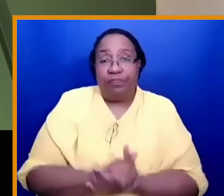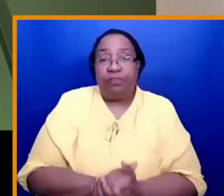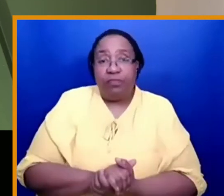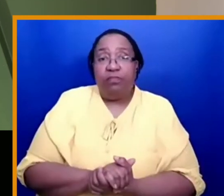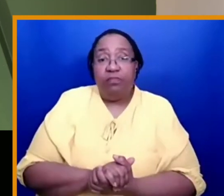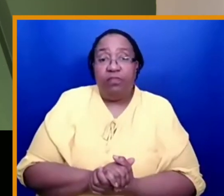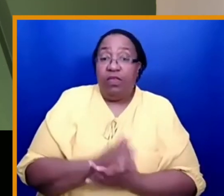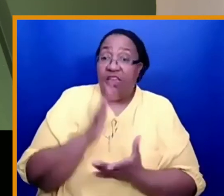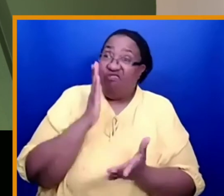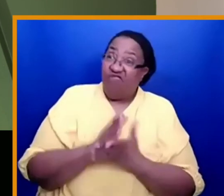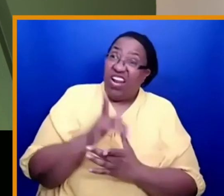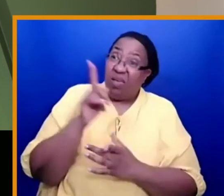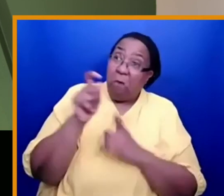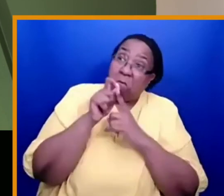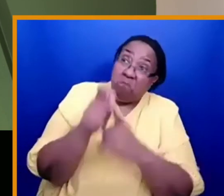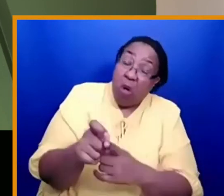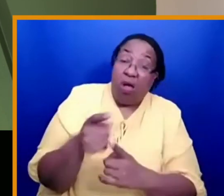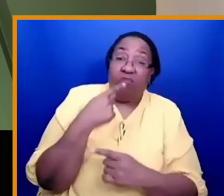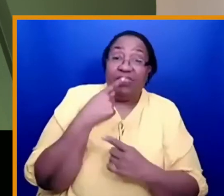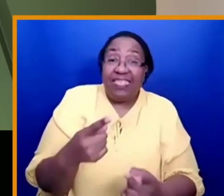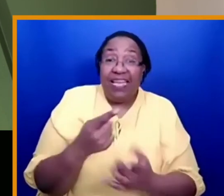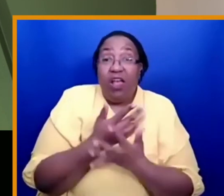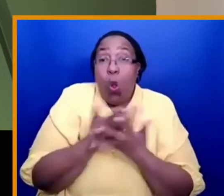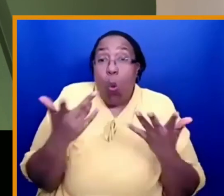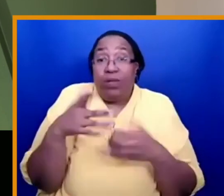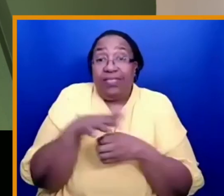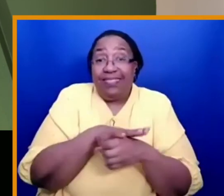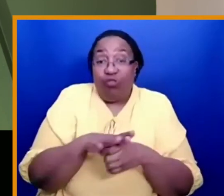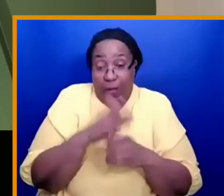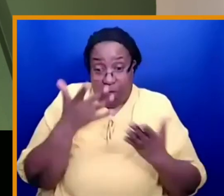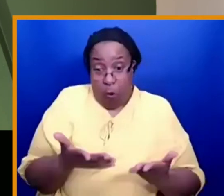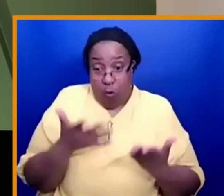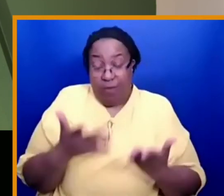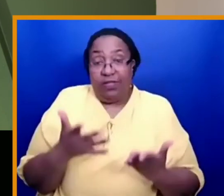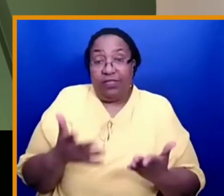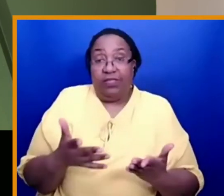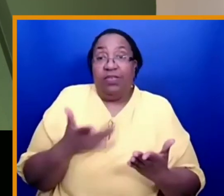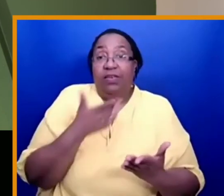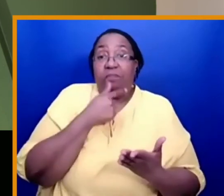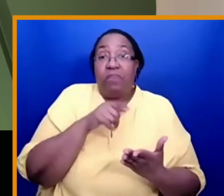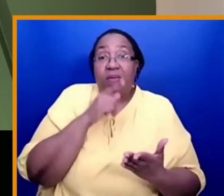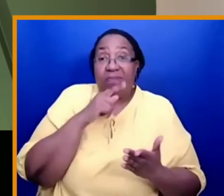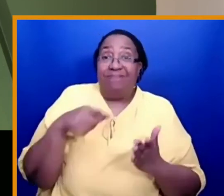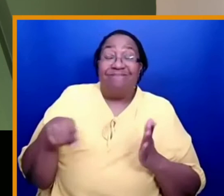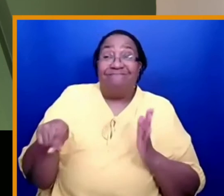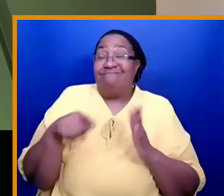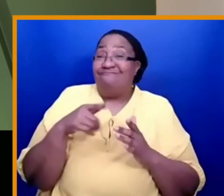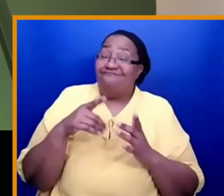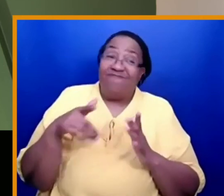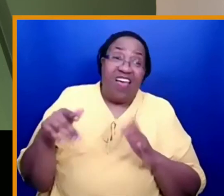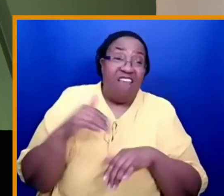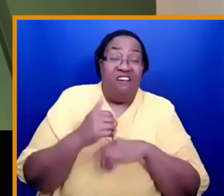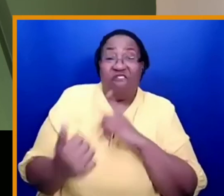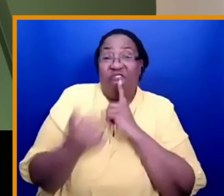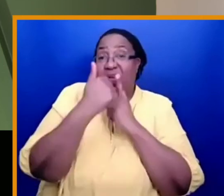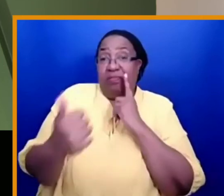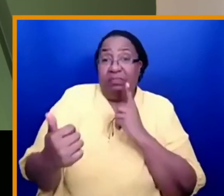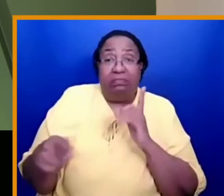make there is that in a lot of cases at the moment, people are actually negatively impacted by the way that offences